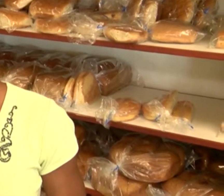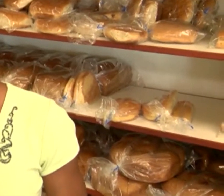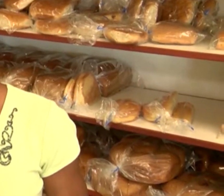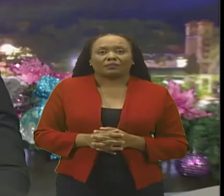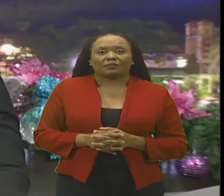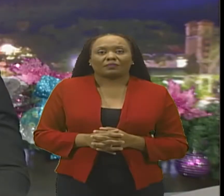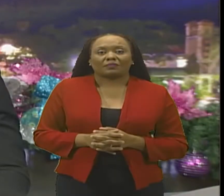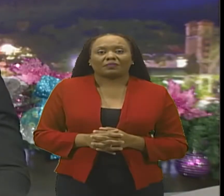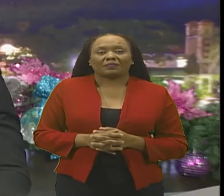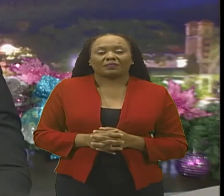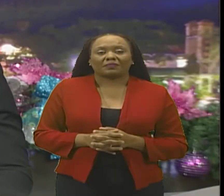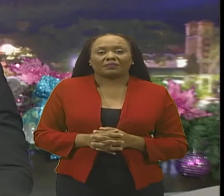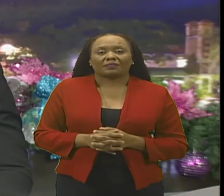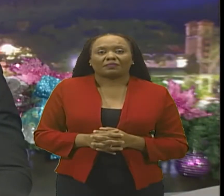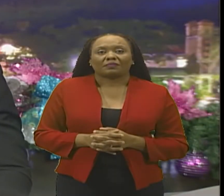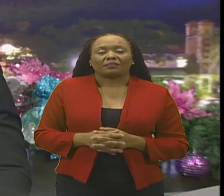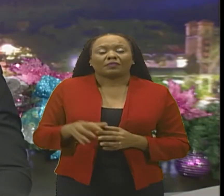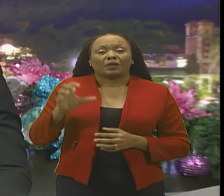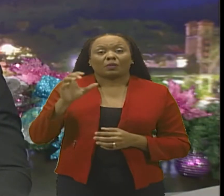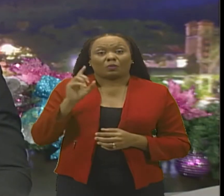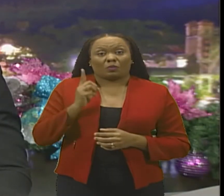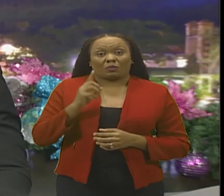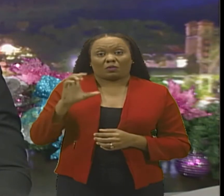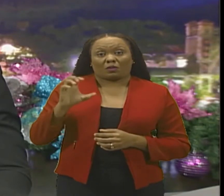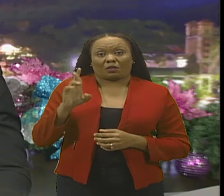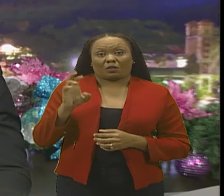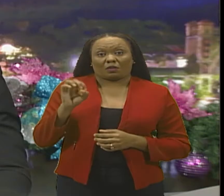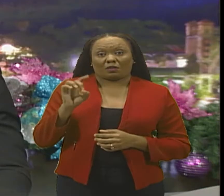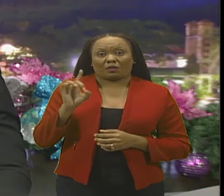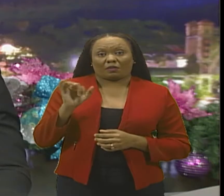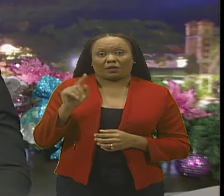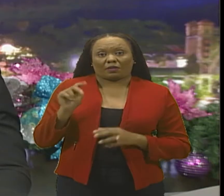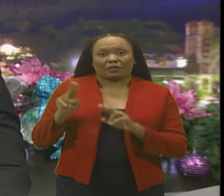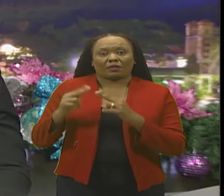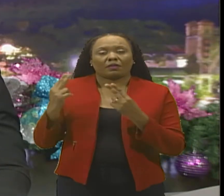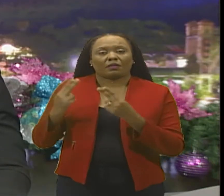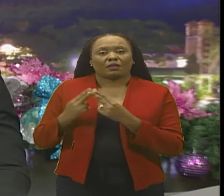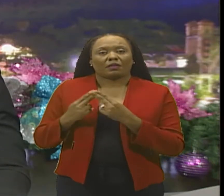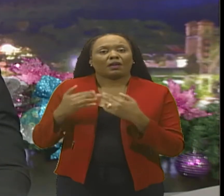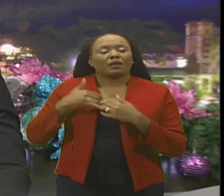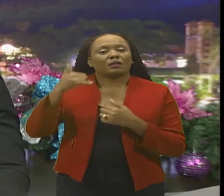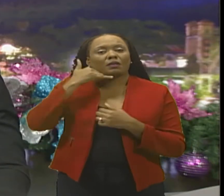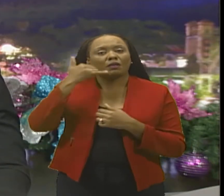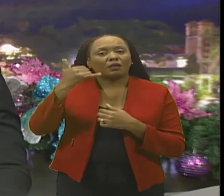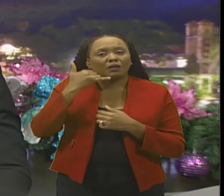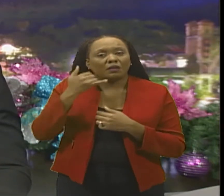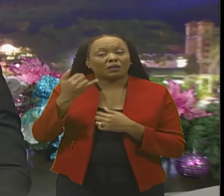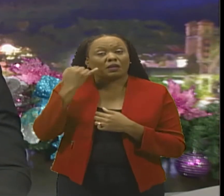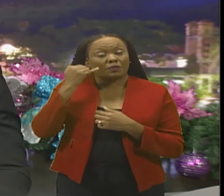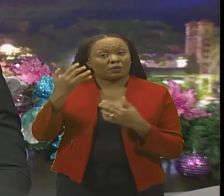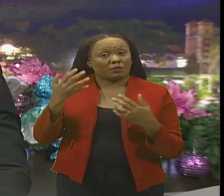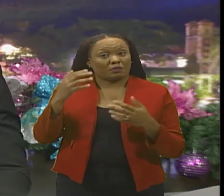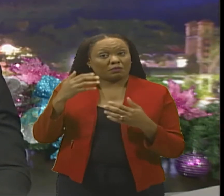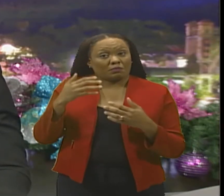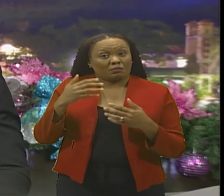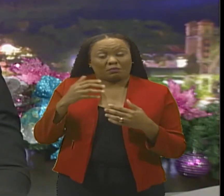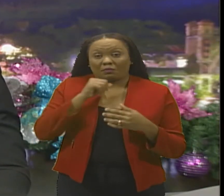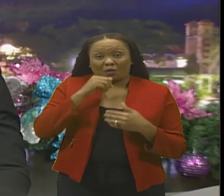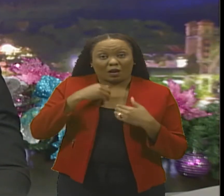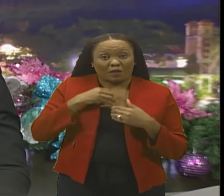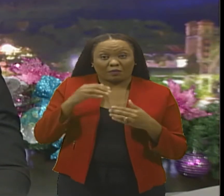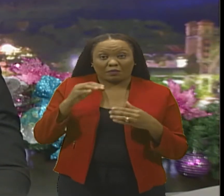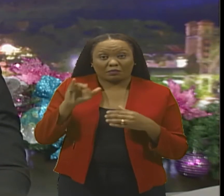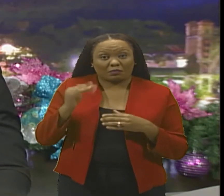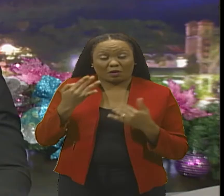some. A local credit union has launched a helpline to assist members who find themselves out of work as a result of the